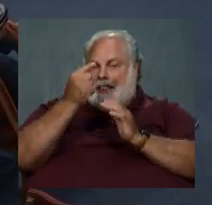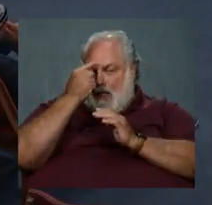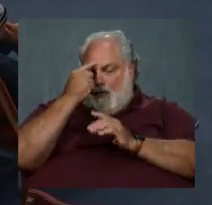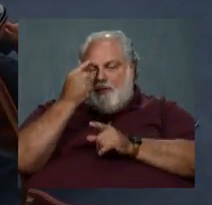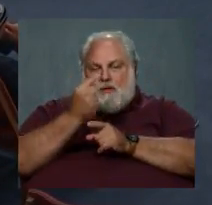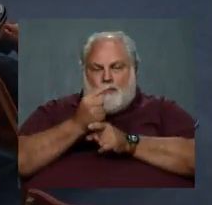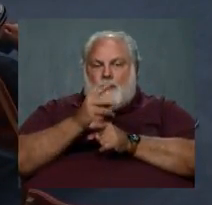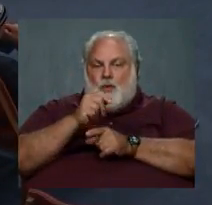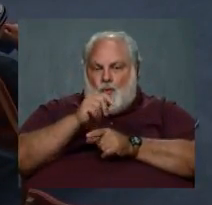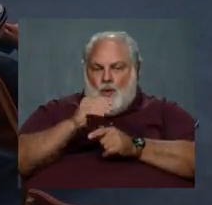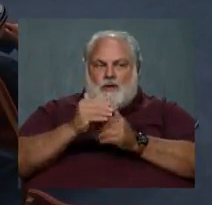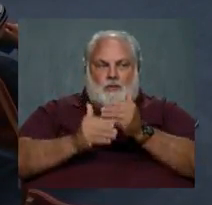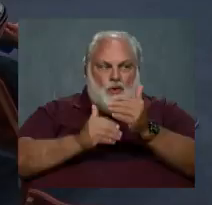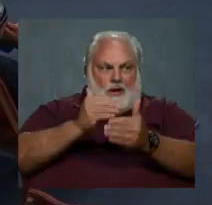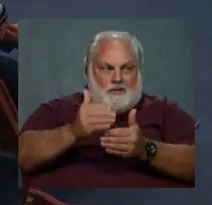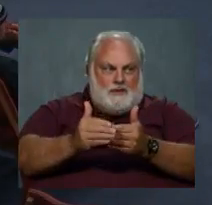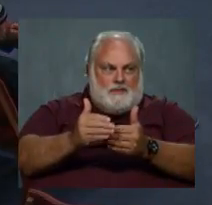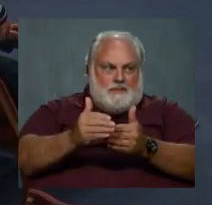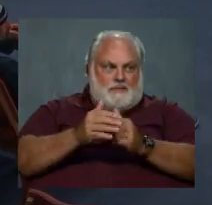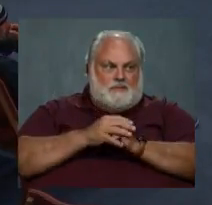the appropriate way to go.